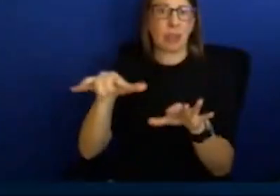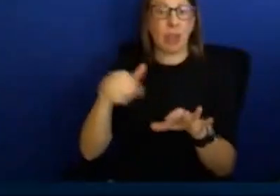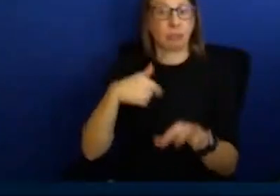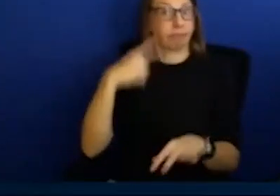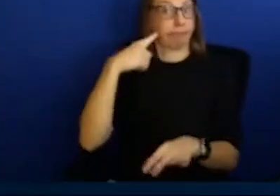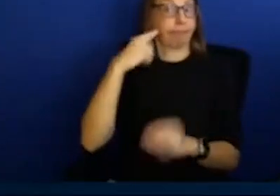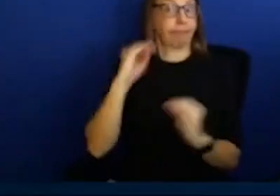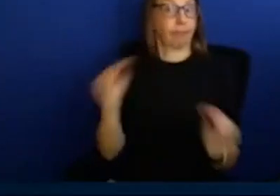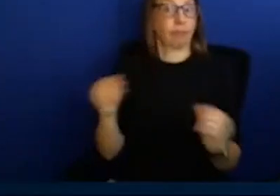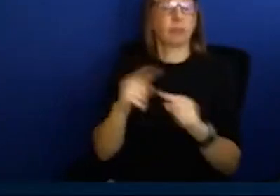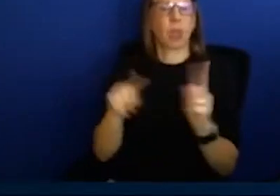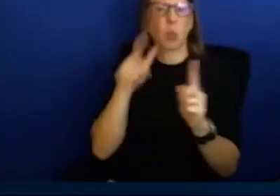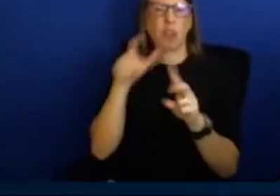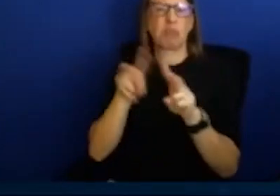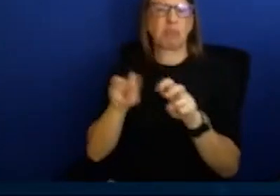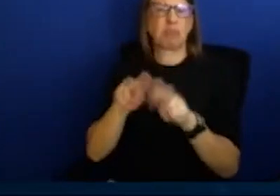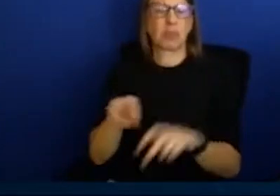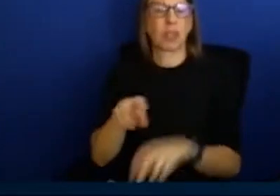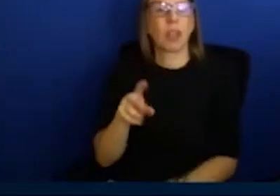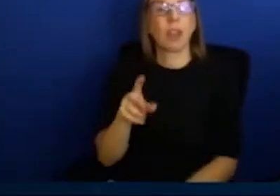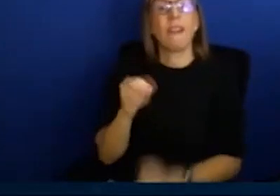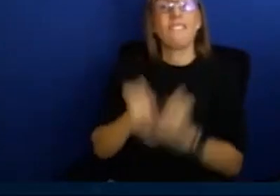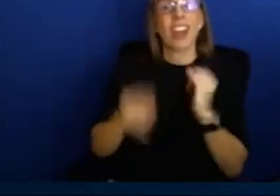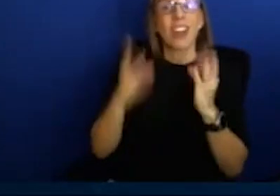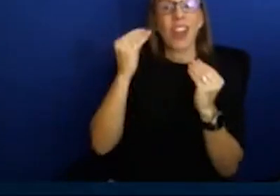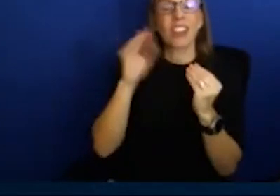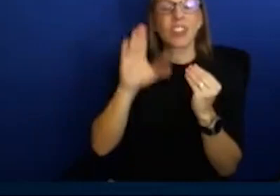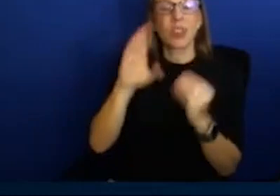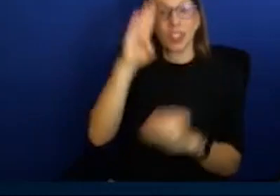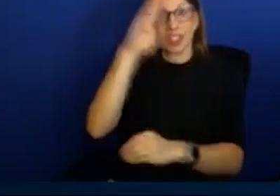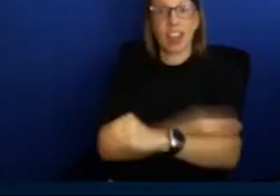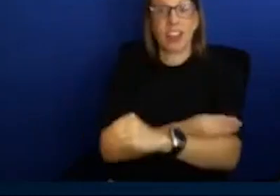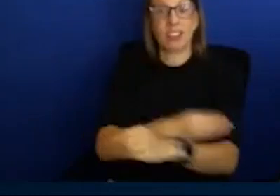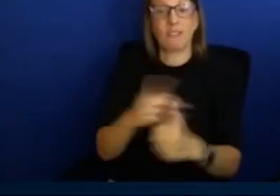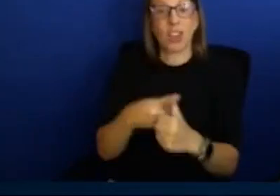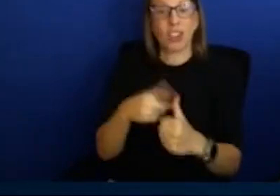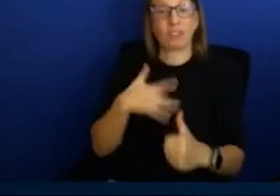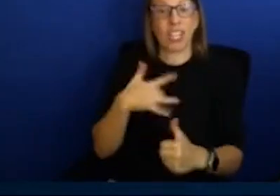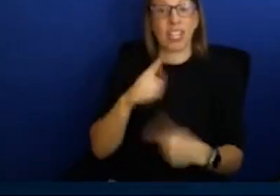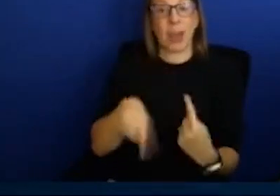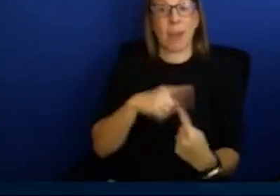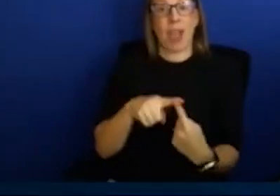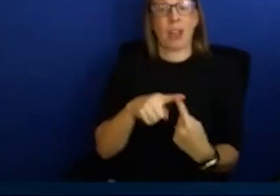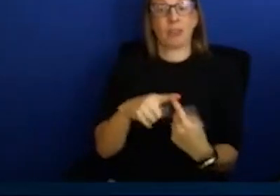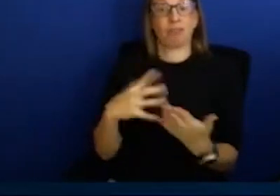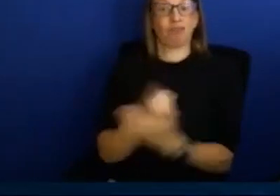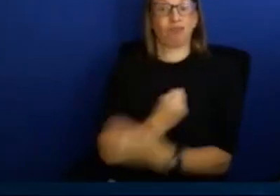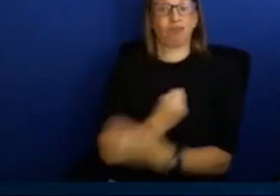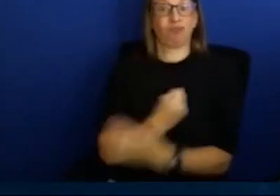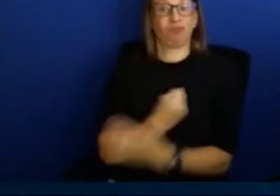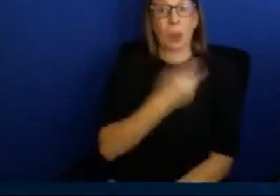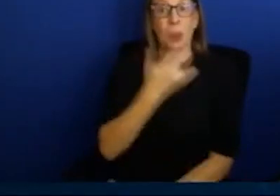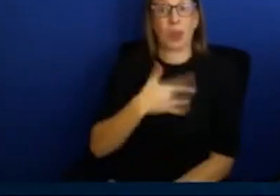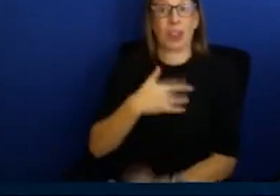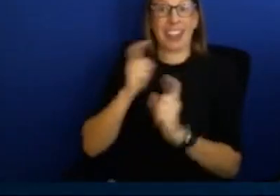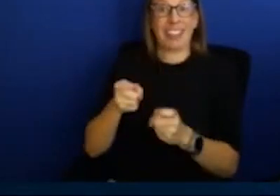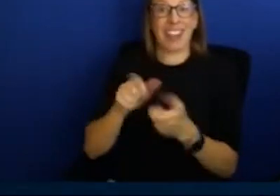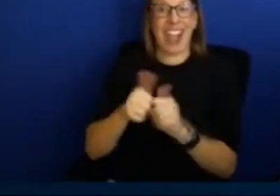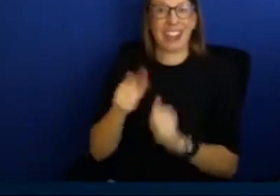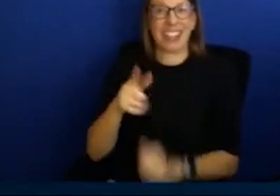final thoughts. And Dr. Schmidtke, you said something. How did your son, first of all, feel about getting the shot as a birthday gift?